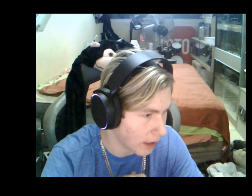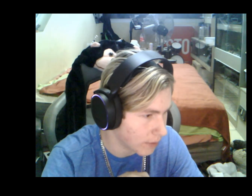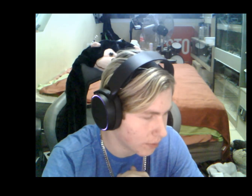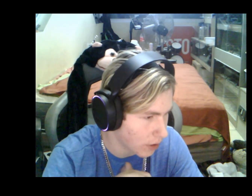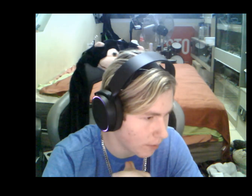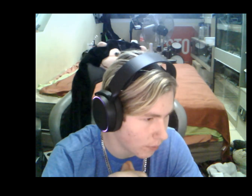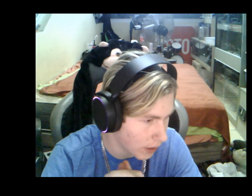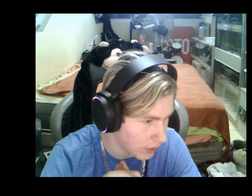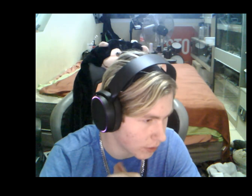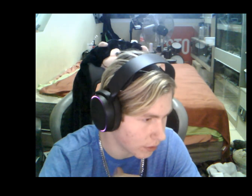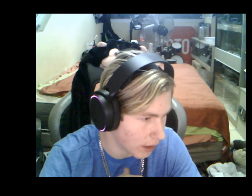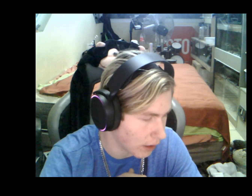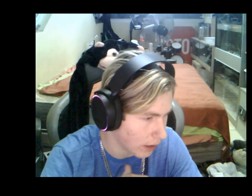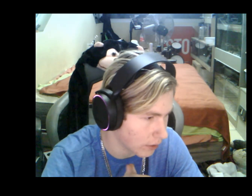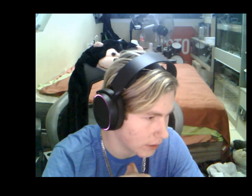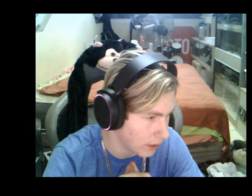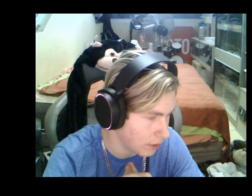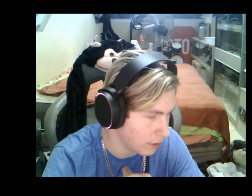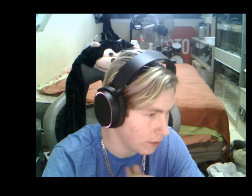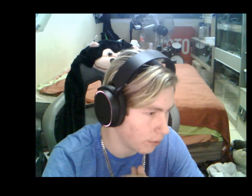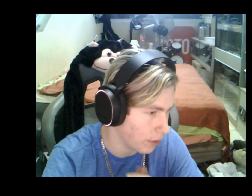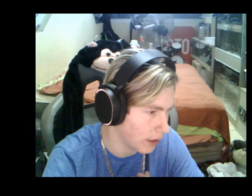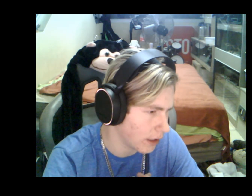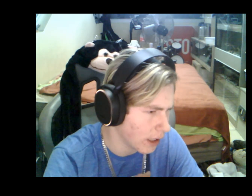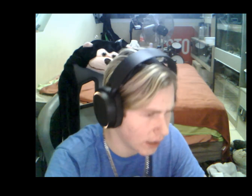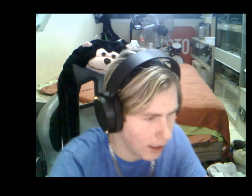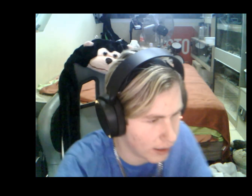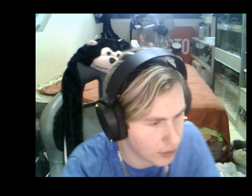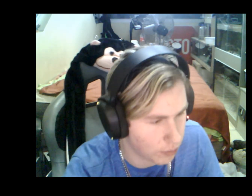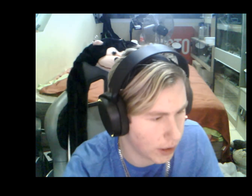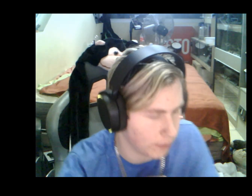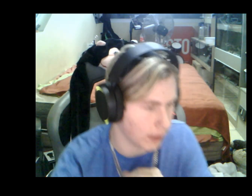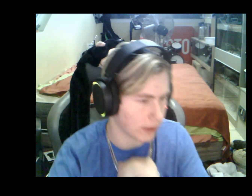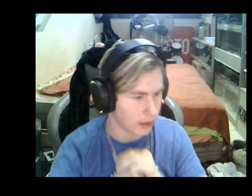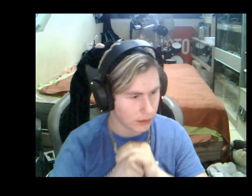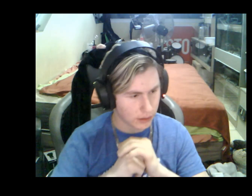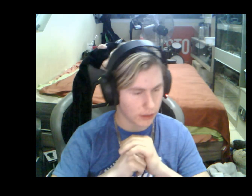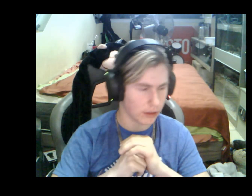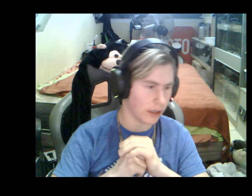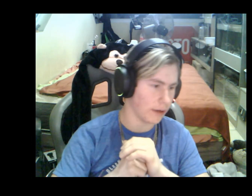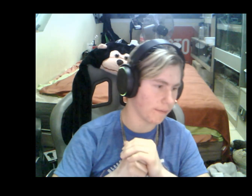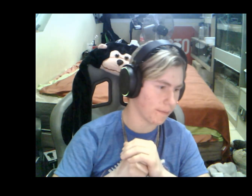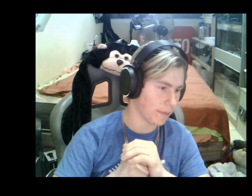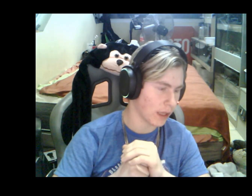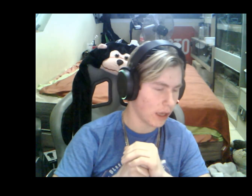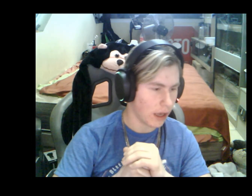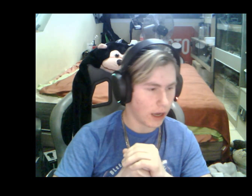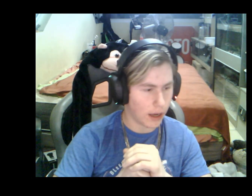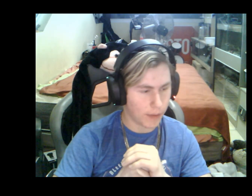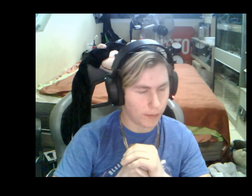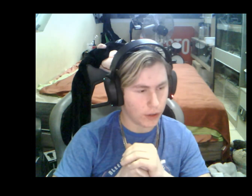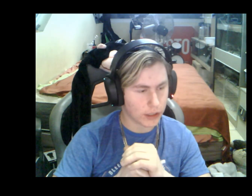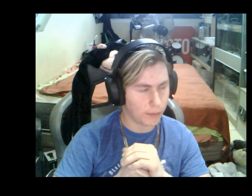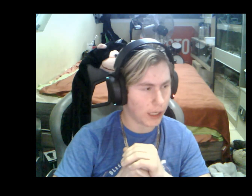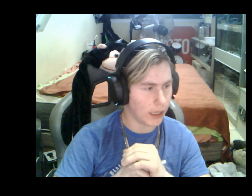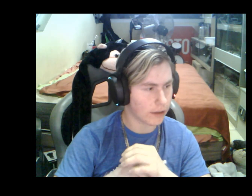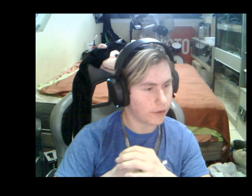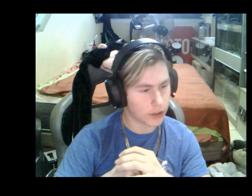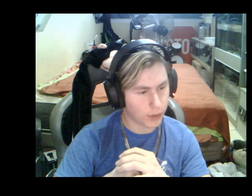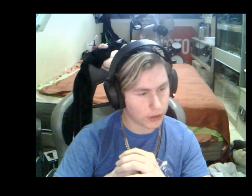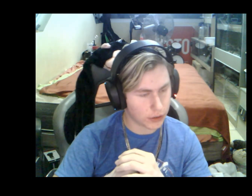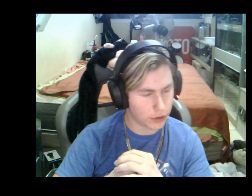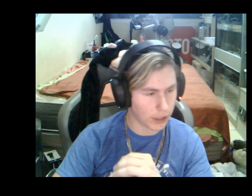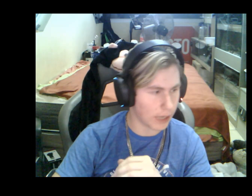Thanks, I'm subscribed, but when I searched your channel, I couldn't see you. Weird. Yeah, that is weird, but yeah. I mostly play